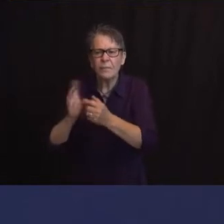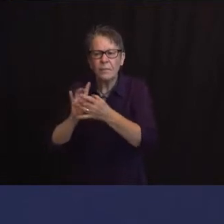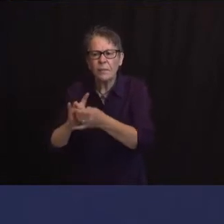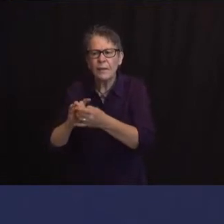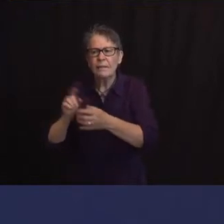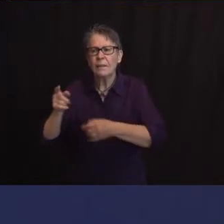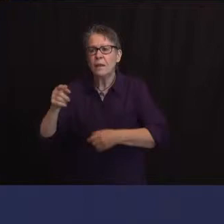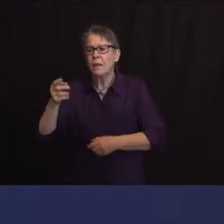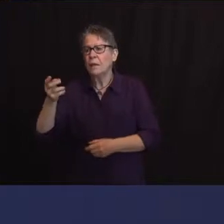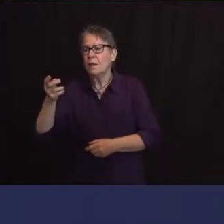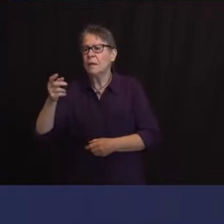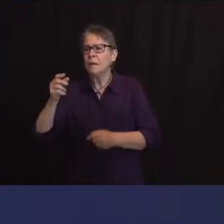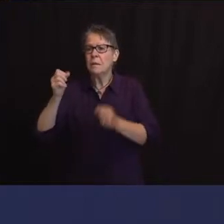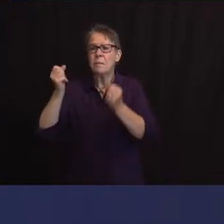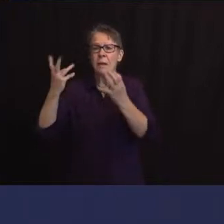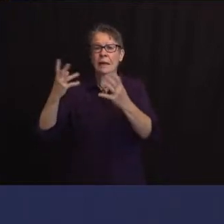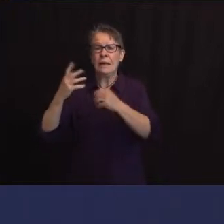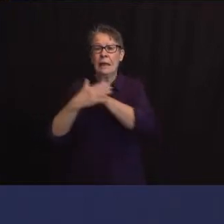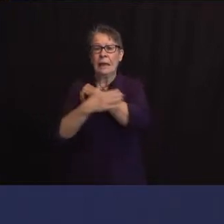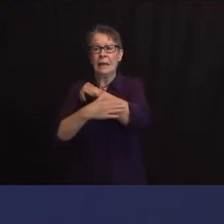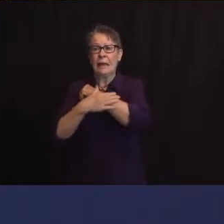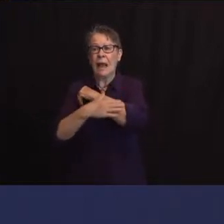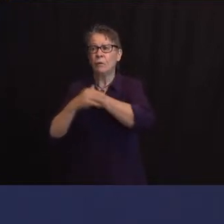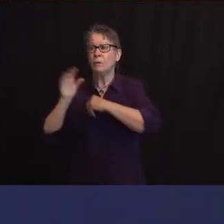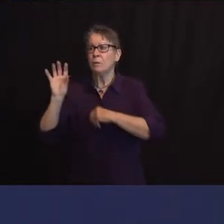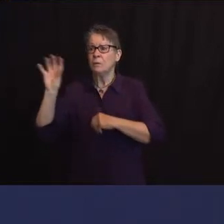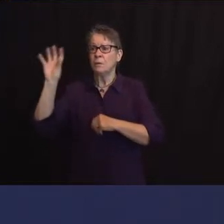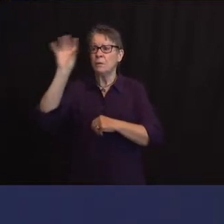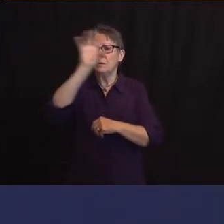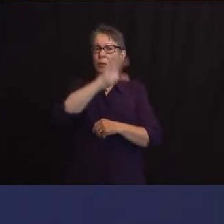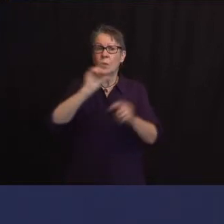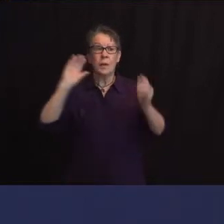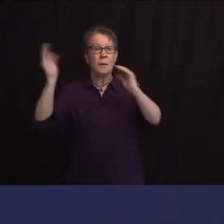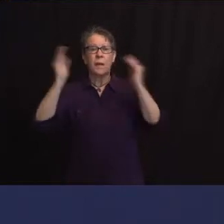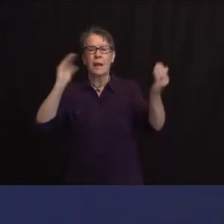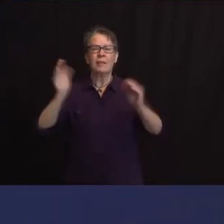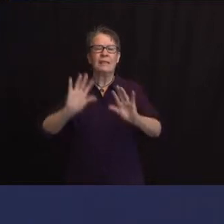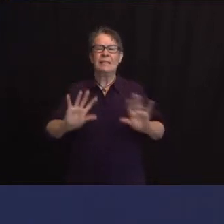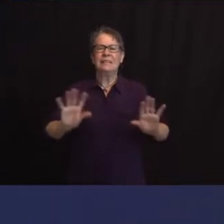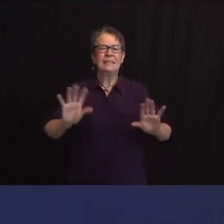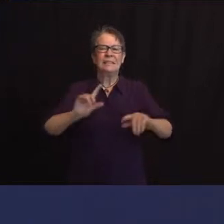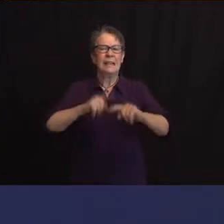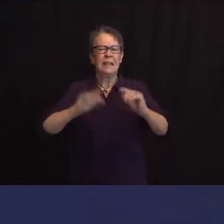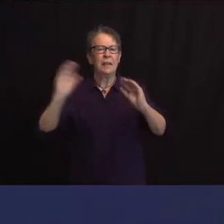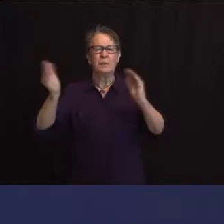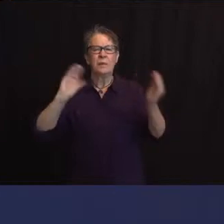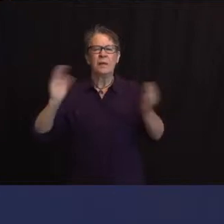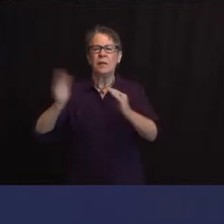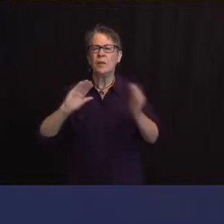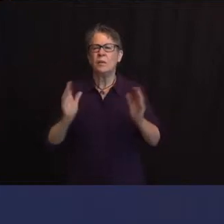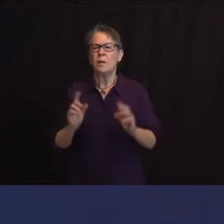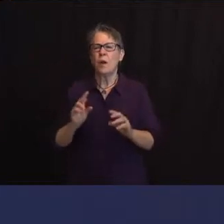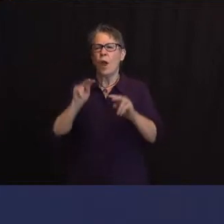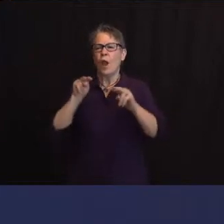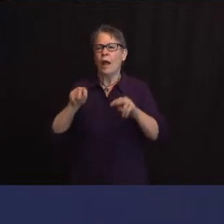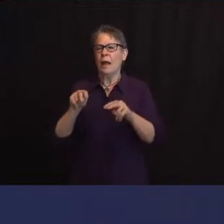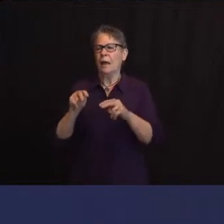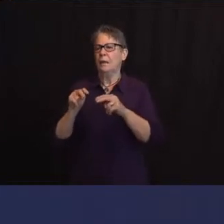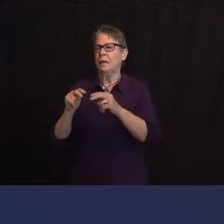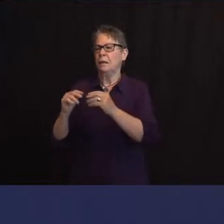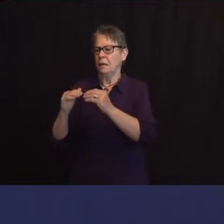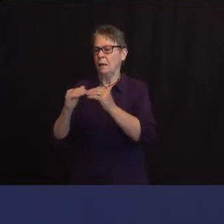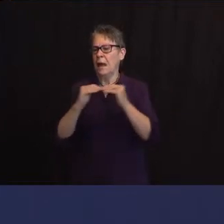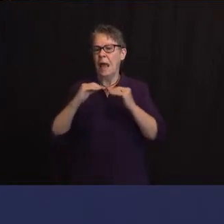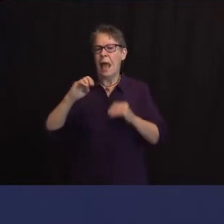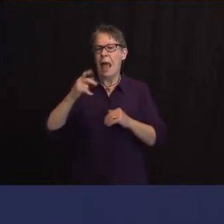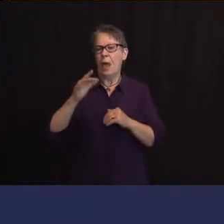or even over a couple of weeks, you might get a distorted sense of that. But I think if you look at the equity program that